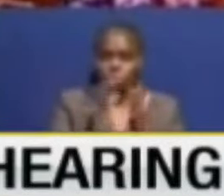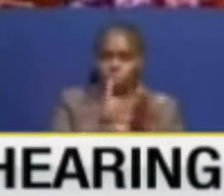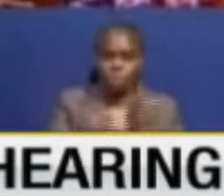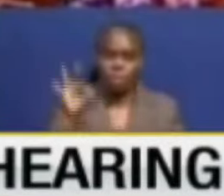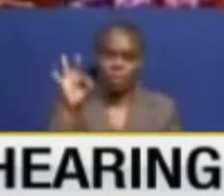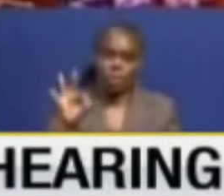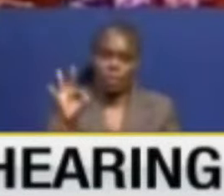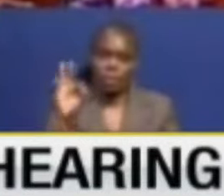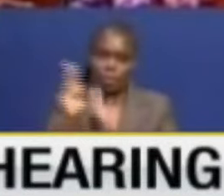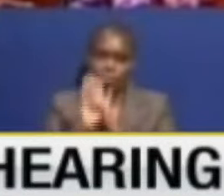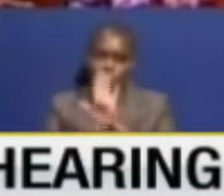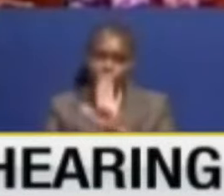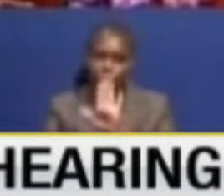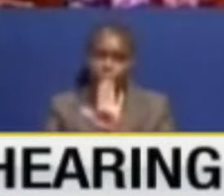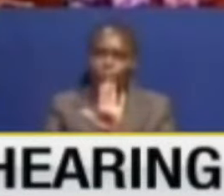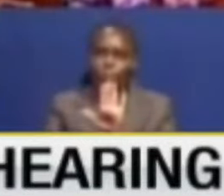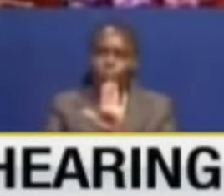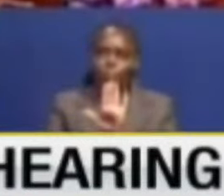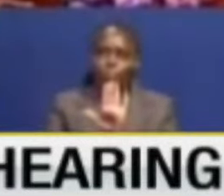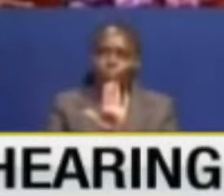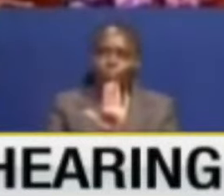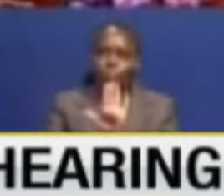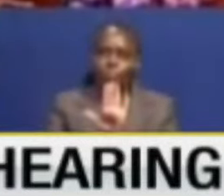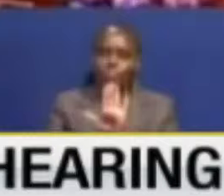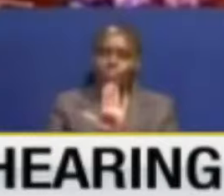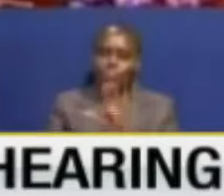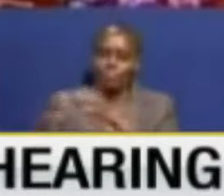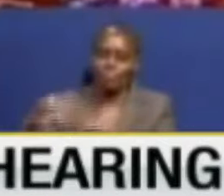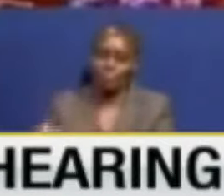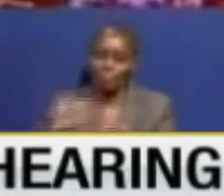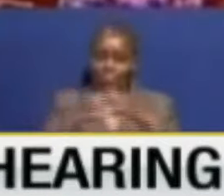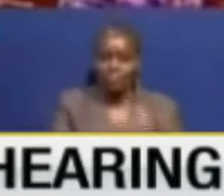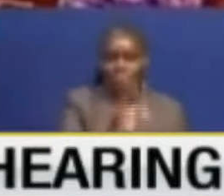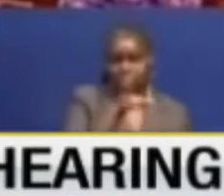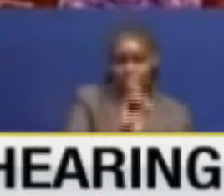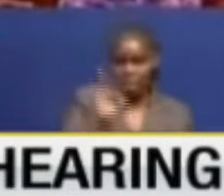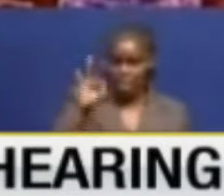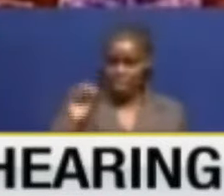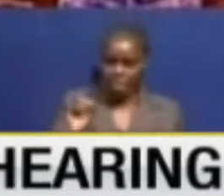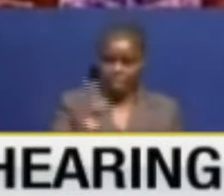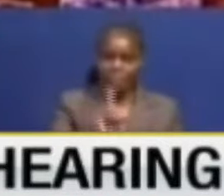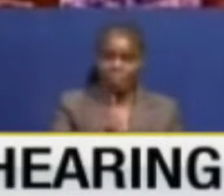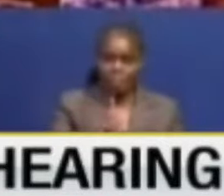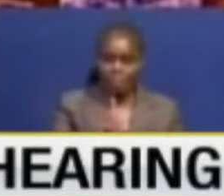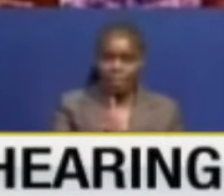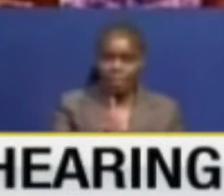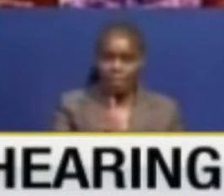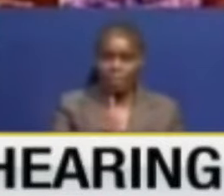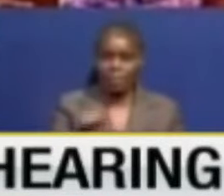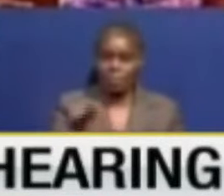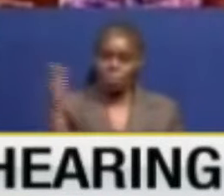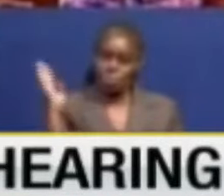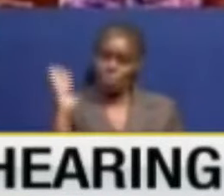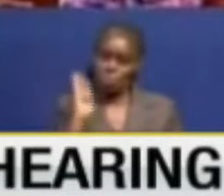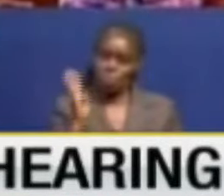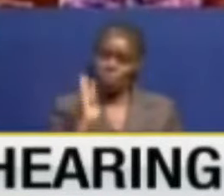the Senate Standing Orders, each party will have 30 minutes to make their opening